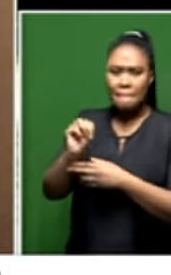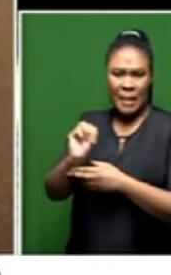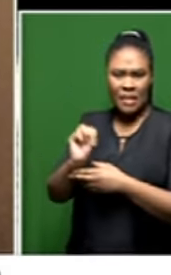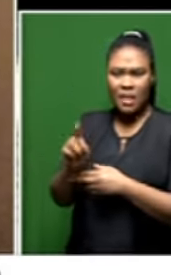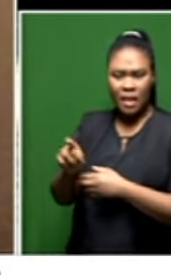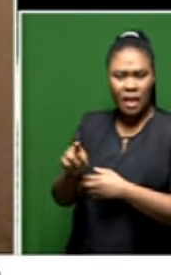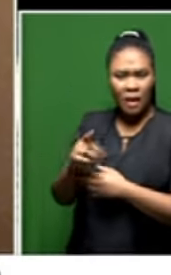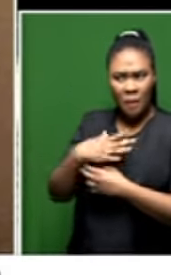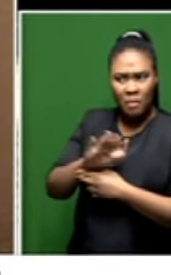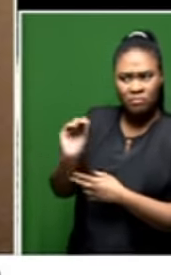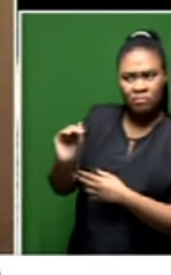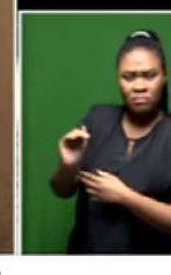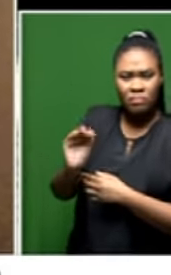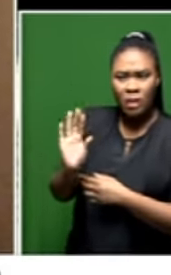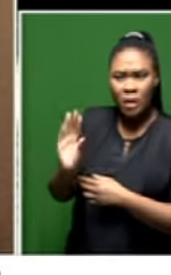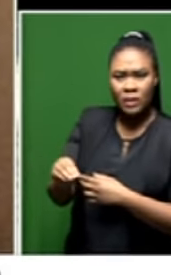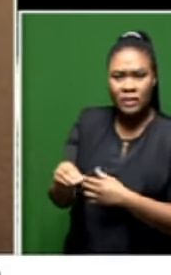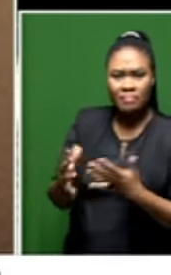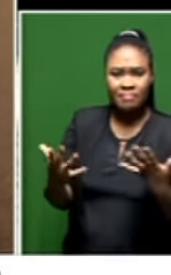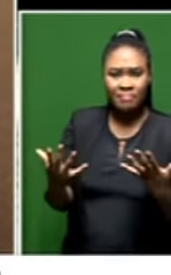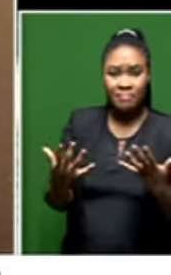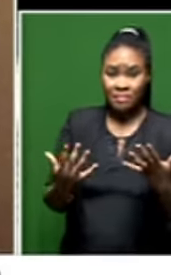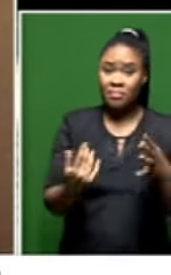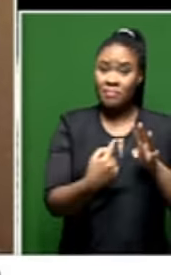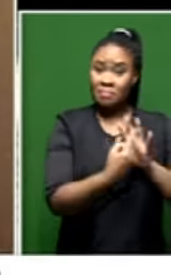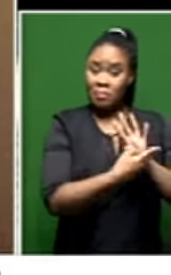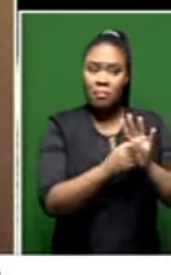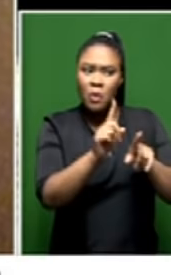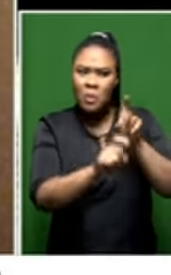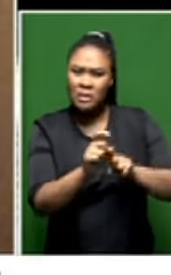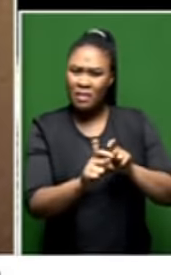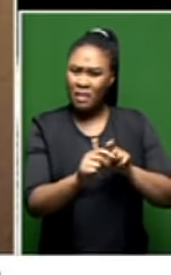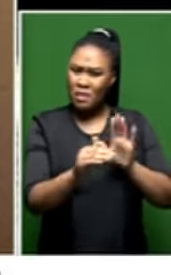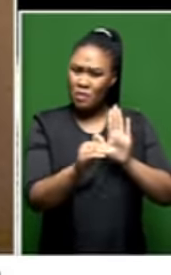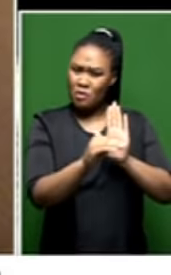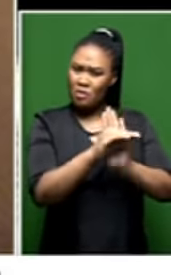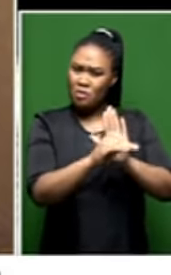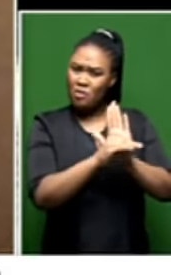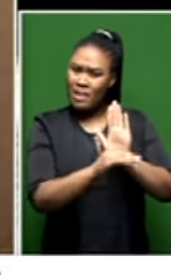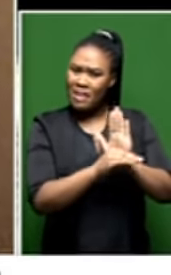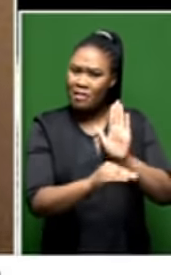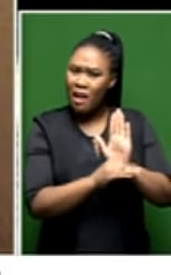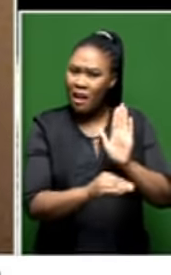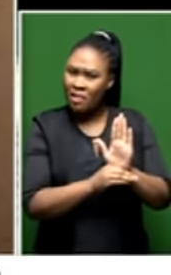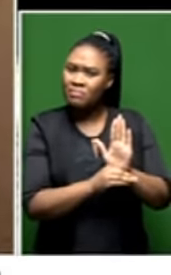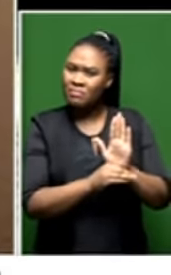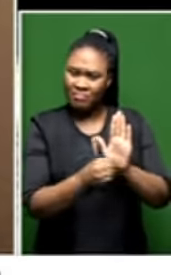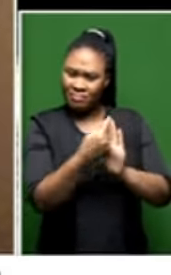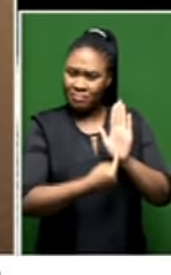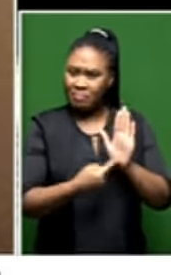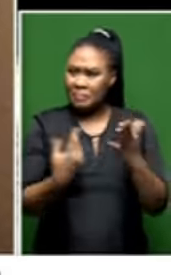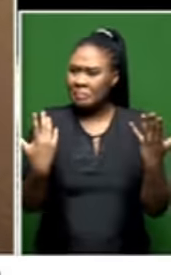fact that we don't even have a set list of criteria available that we can look to and work